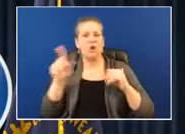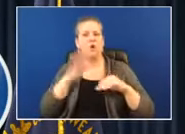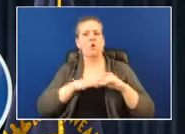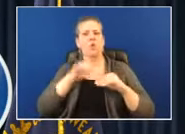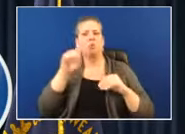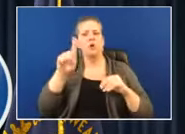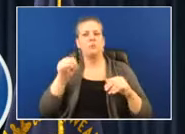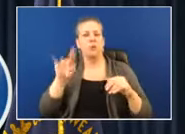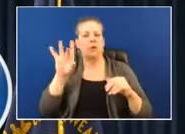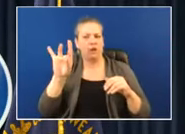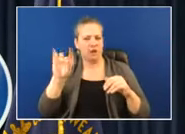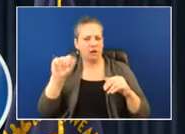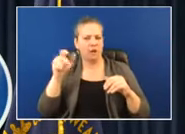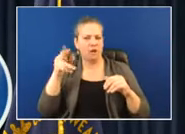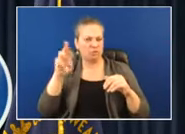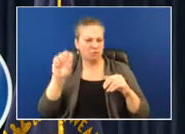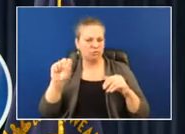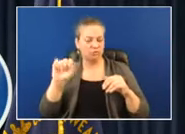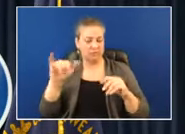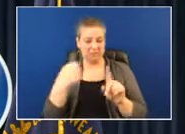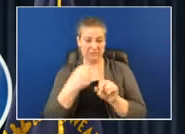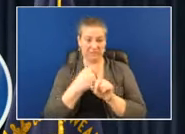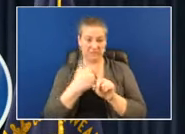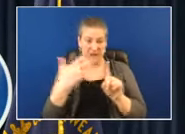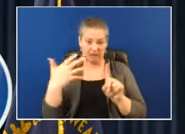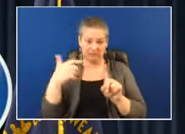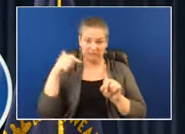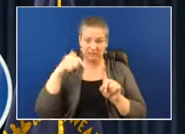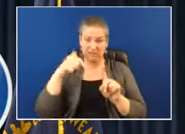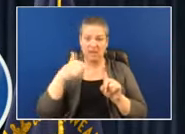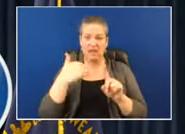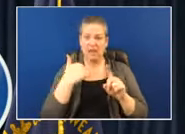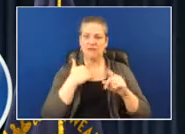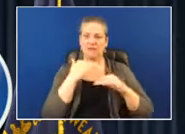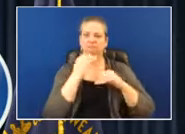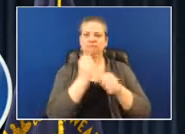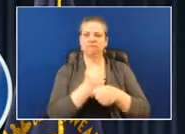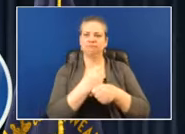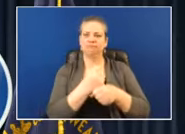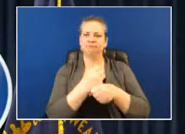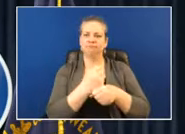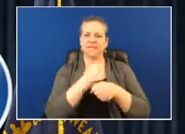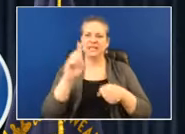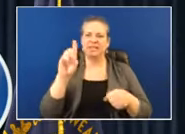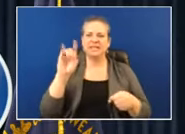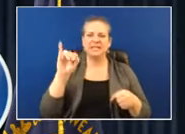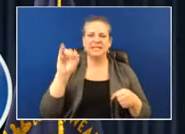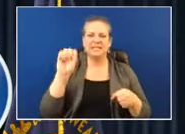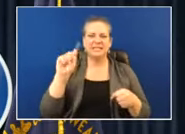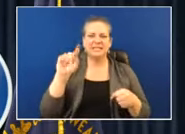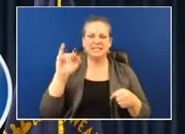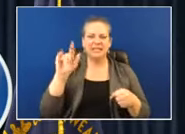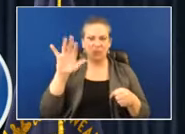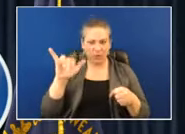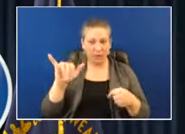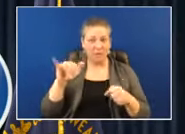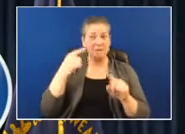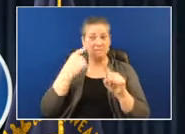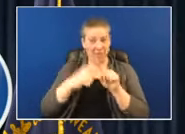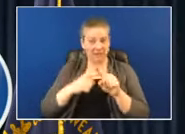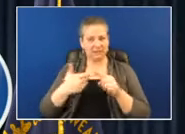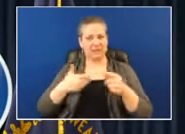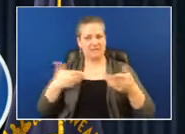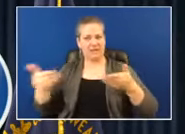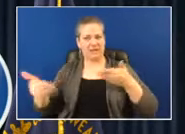acres. The expansion will include not just a distillery, but a guest experience and an event center too that will continue to attract people to